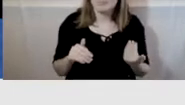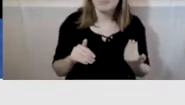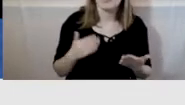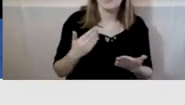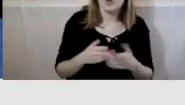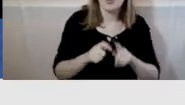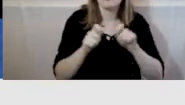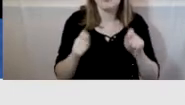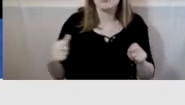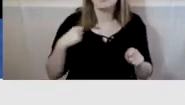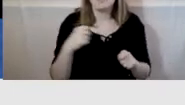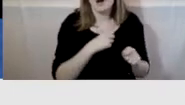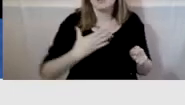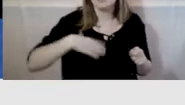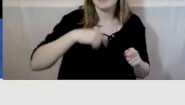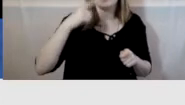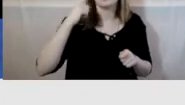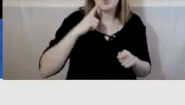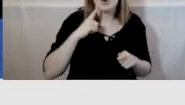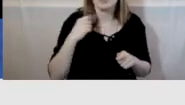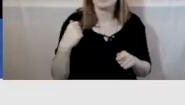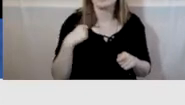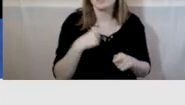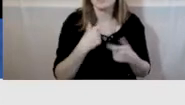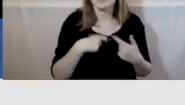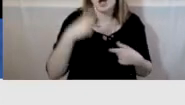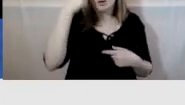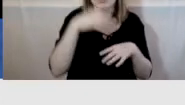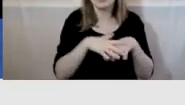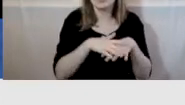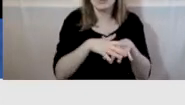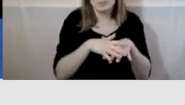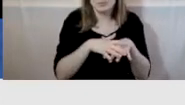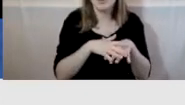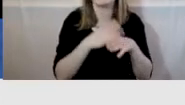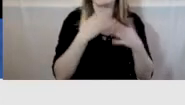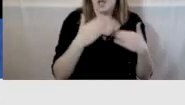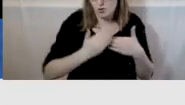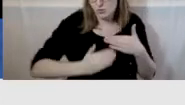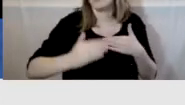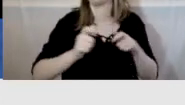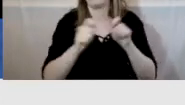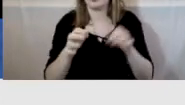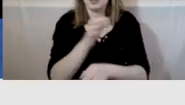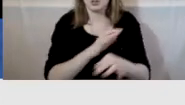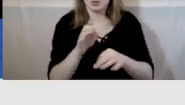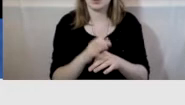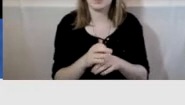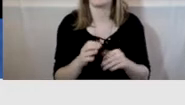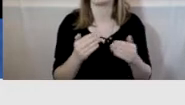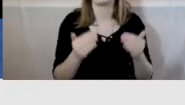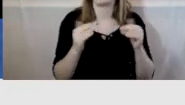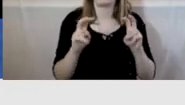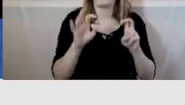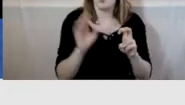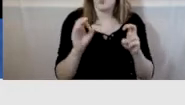we had to find where we are first. So talking about questions step by step. So the first,